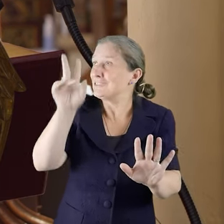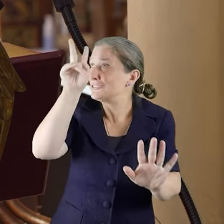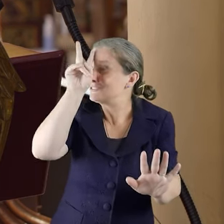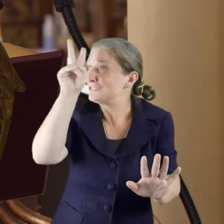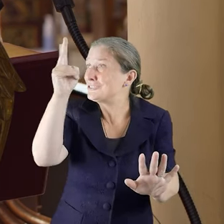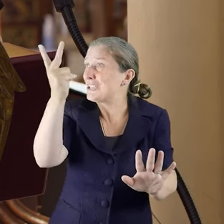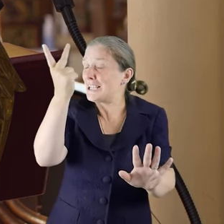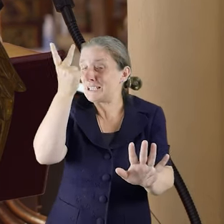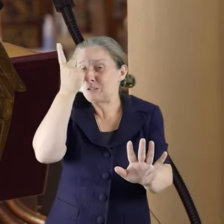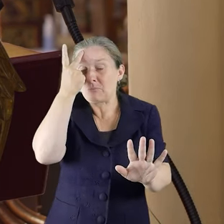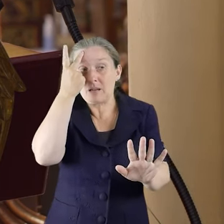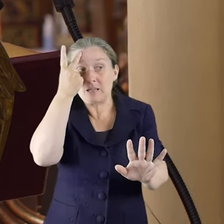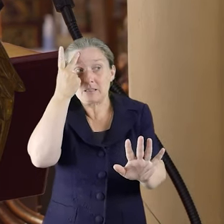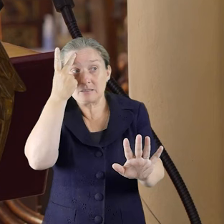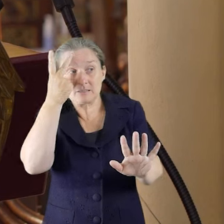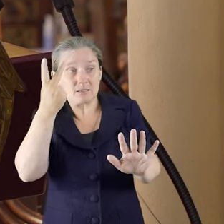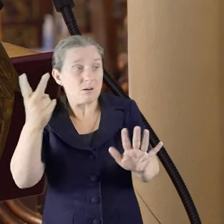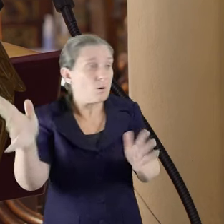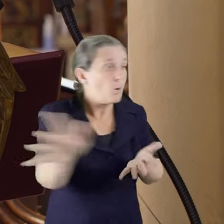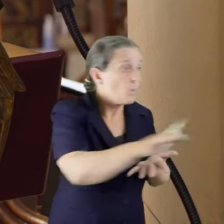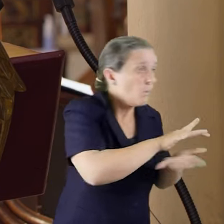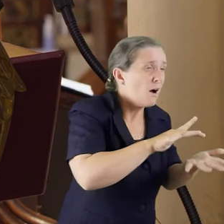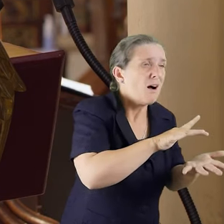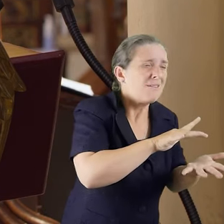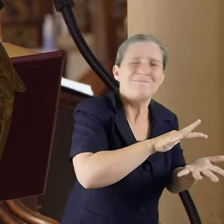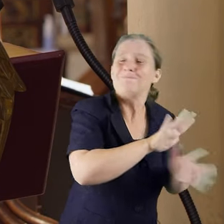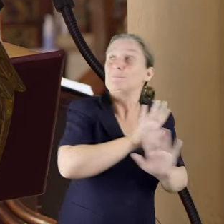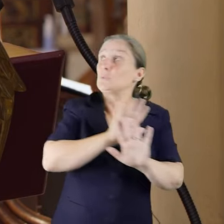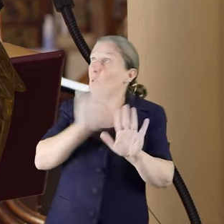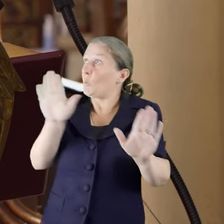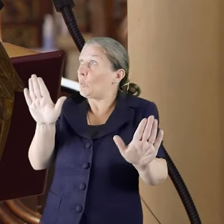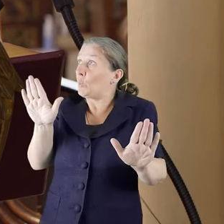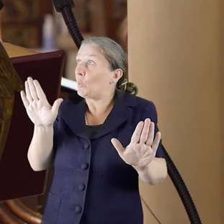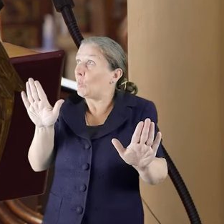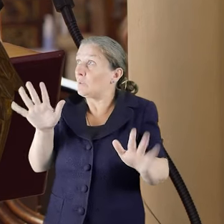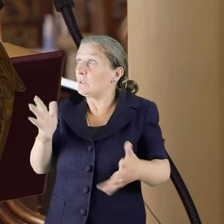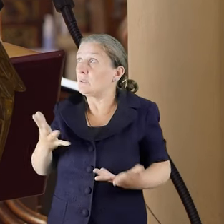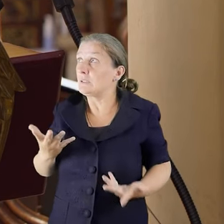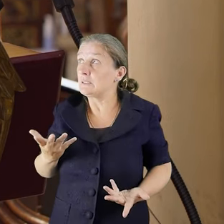mind and do not bring disaster on your people.